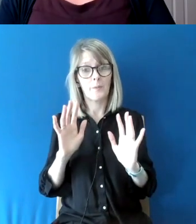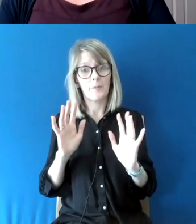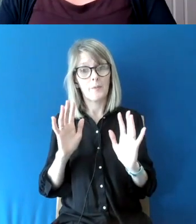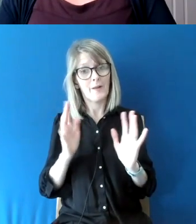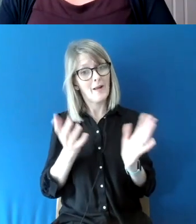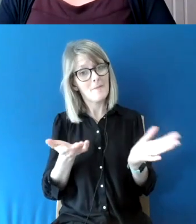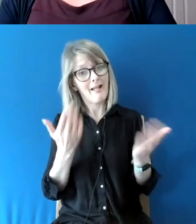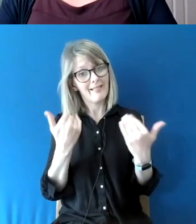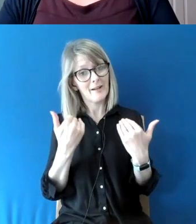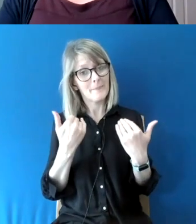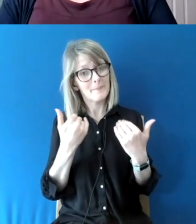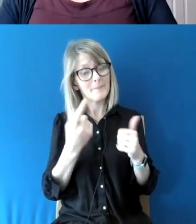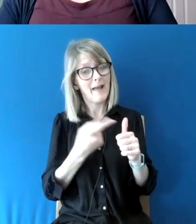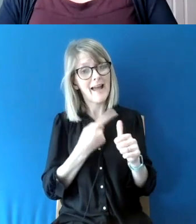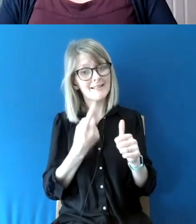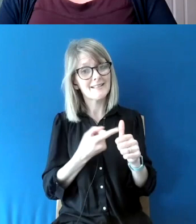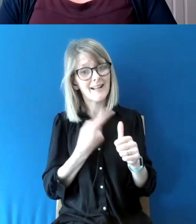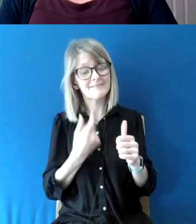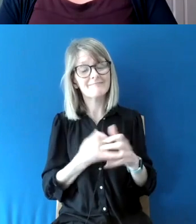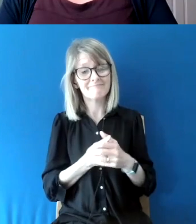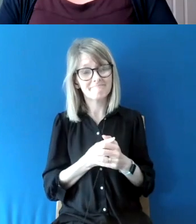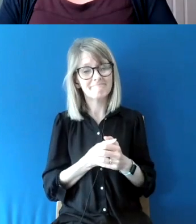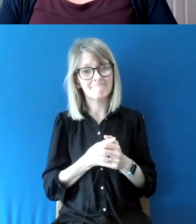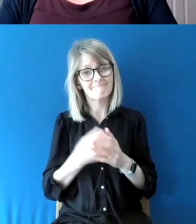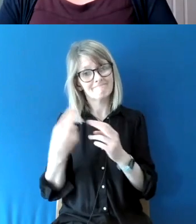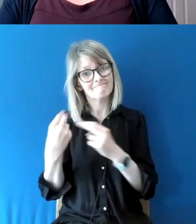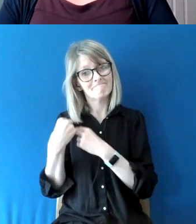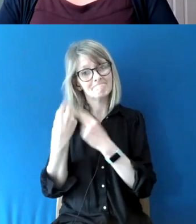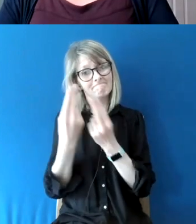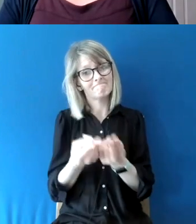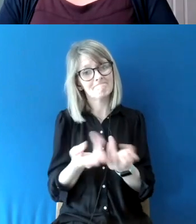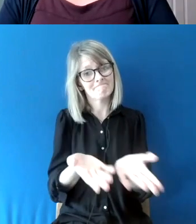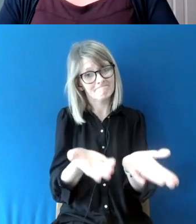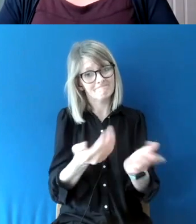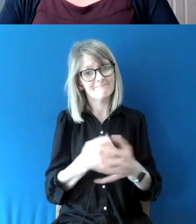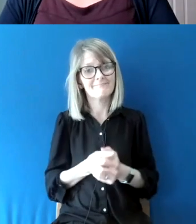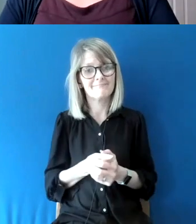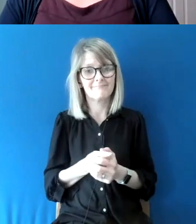welcome again, Anderson, and I'm going to hand over to you.